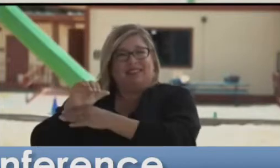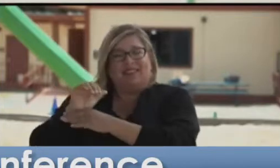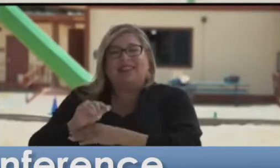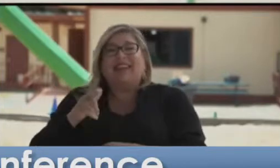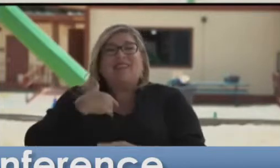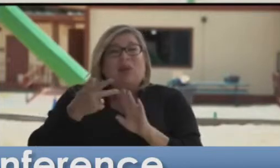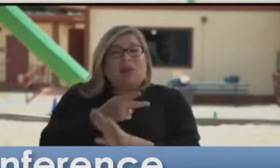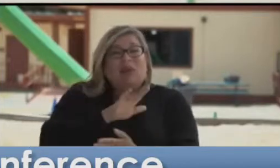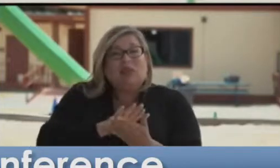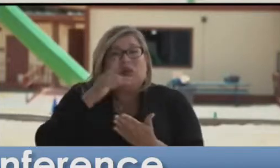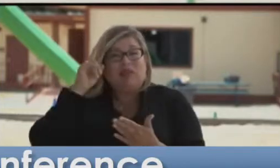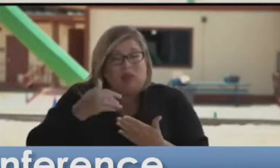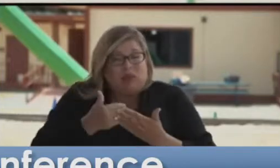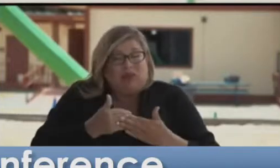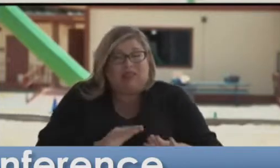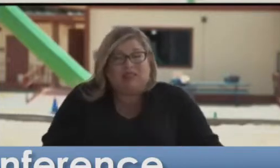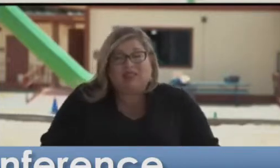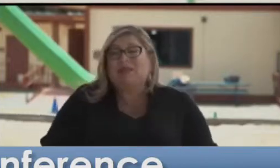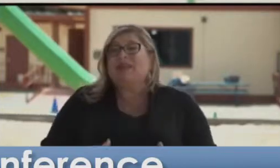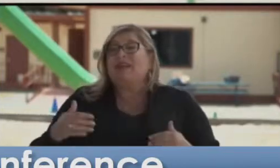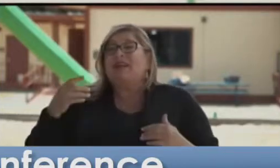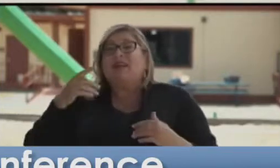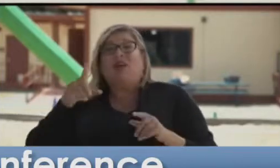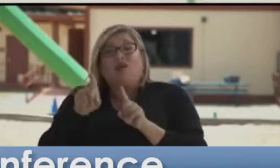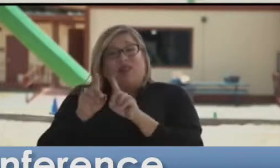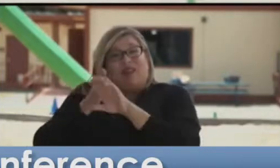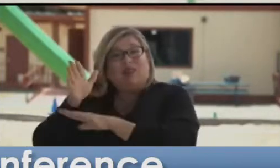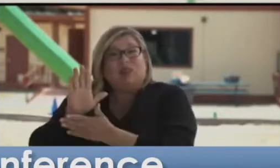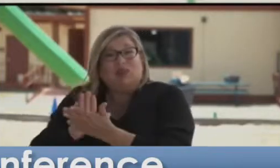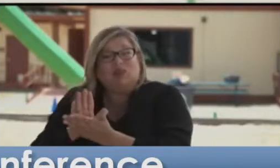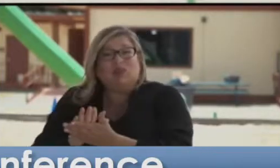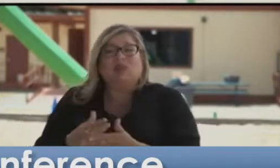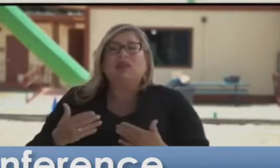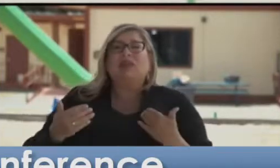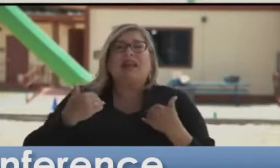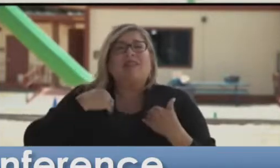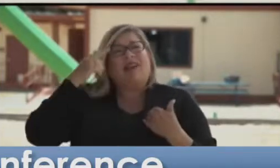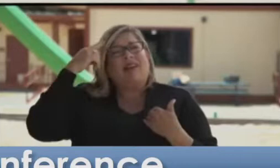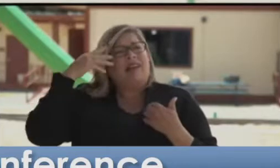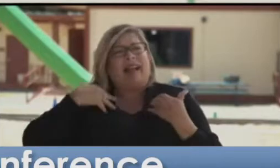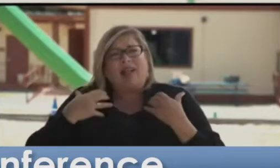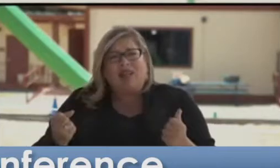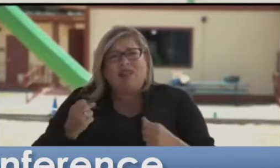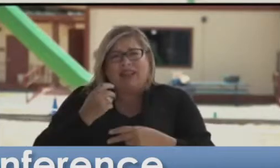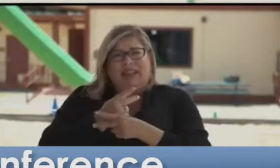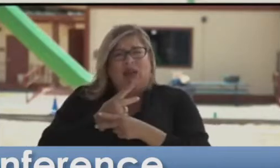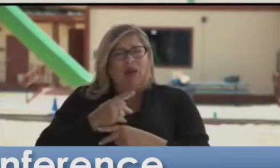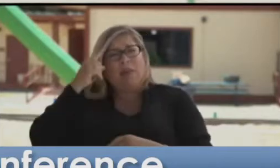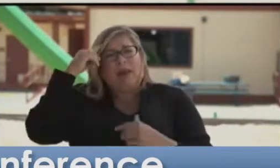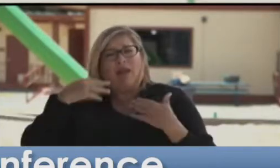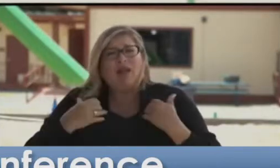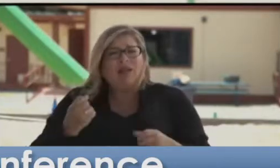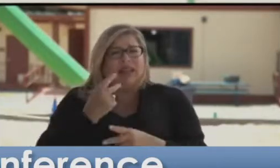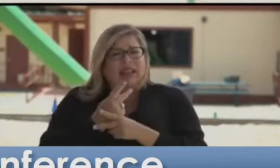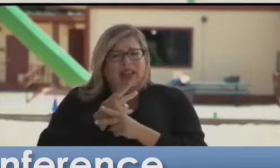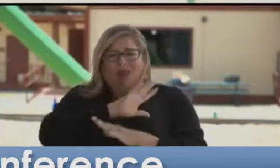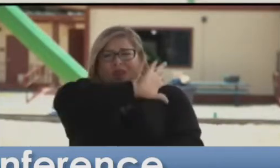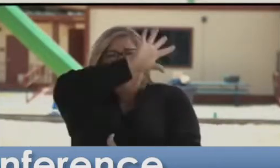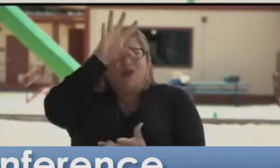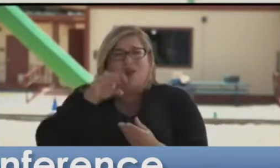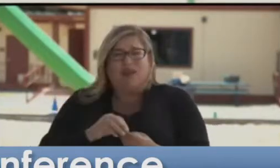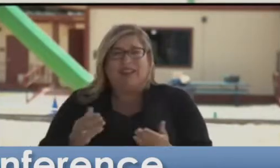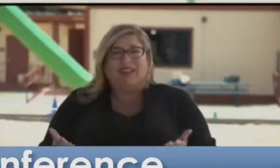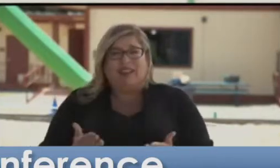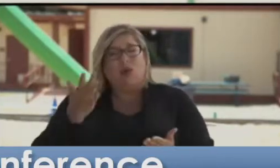and young children, before and after school care, health and mental health care, come together to create not only a